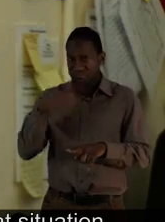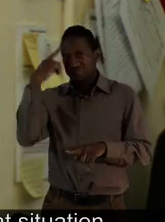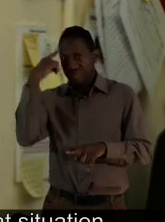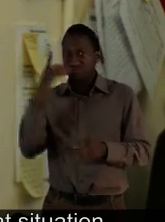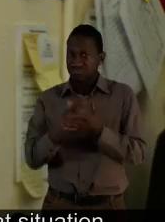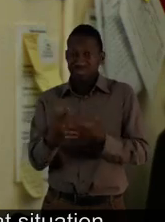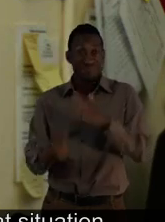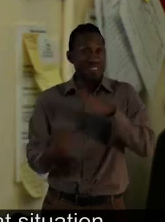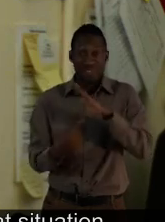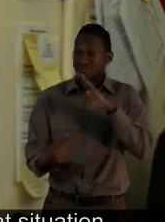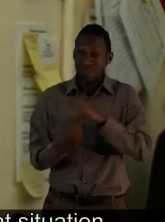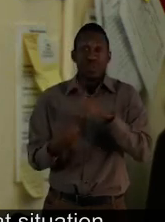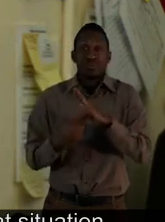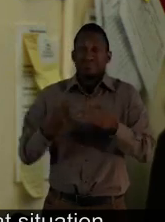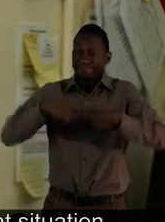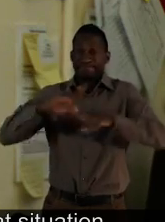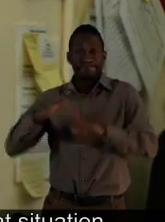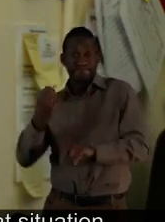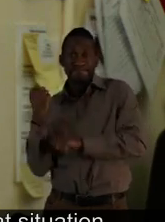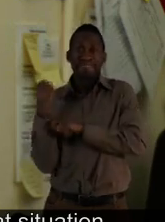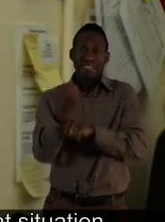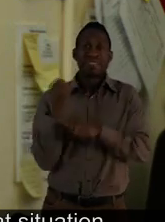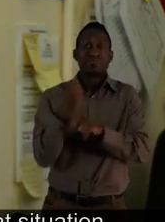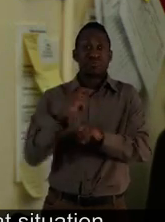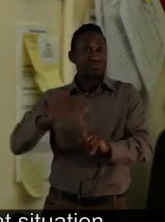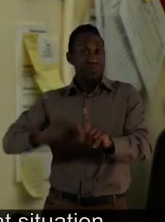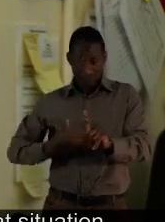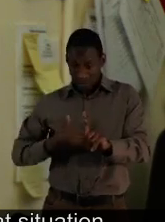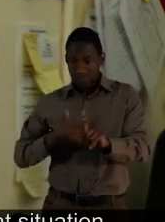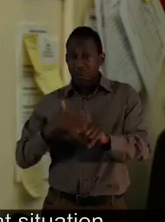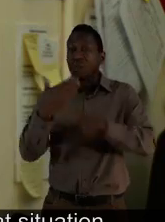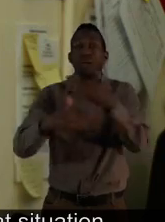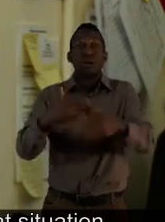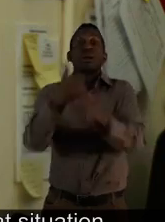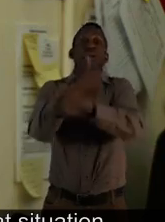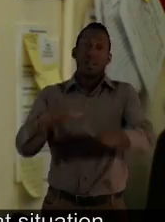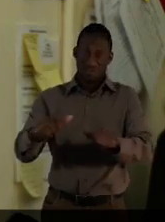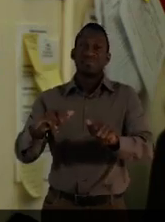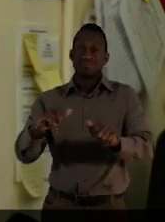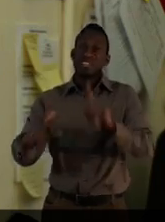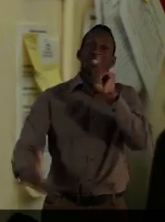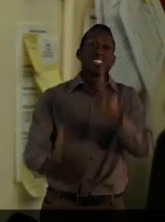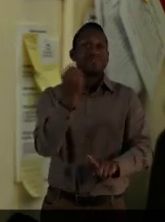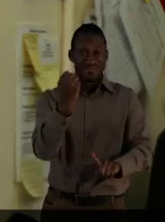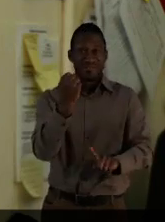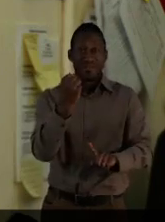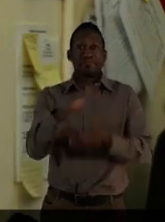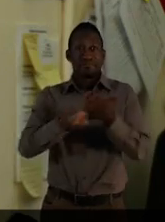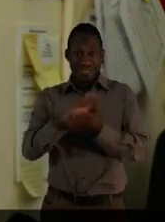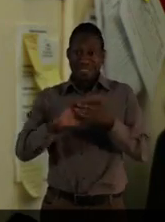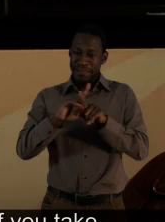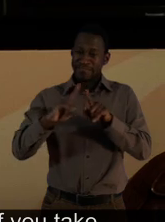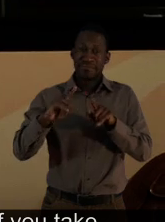pursue the cause until we achieve that, near situation where everybody has accepted the fact that this is the way it should